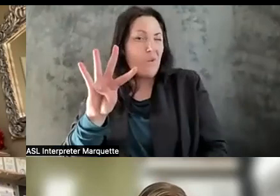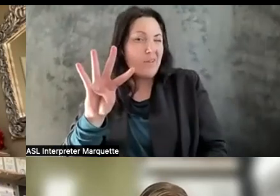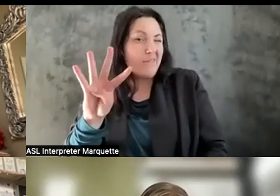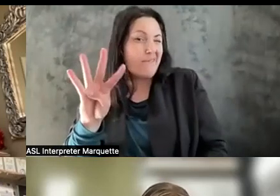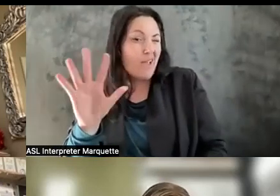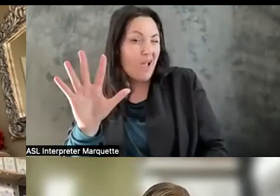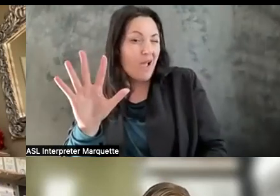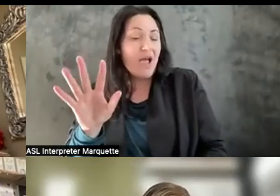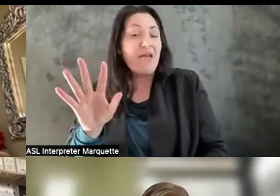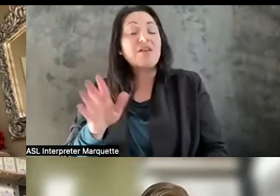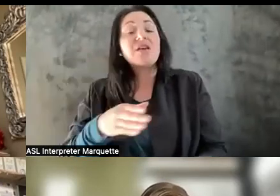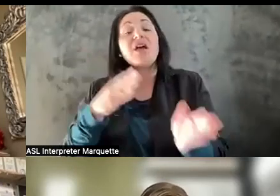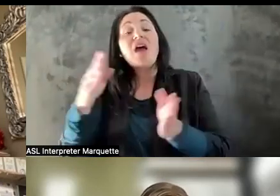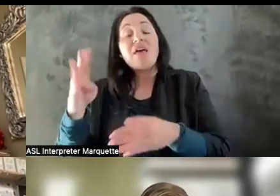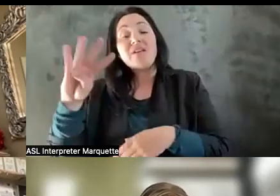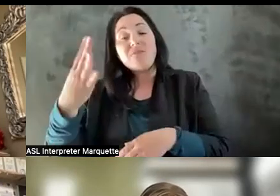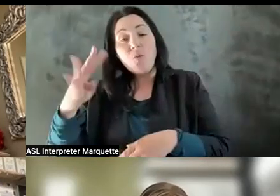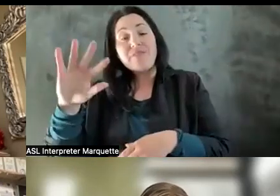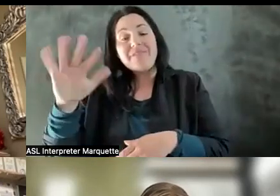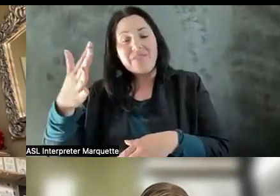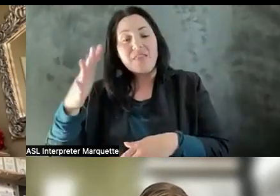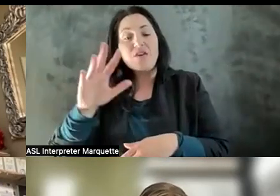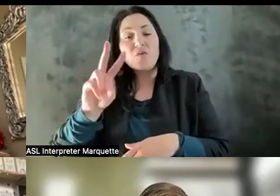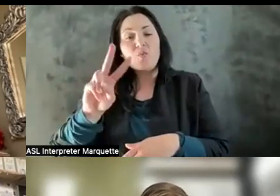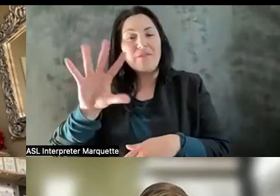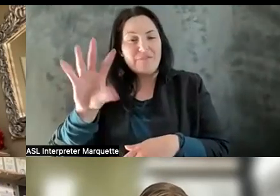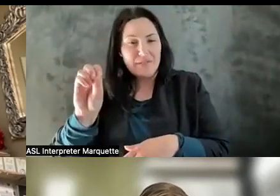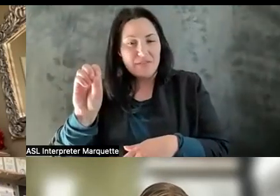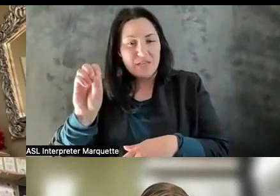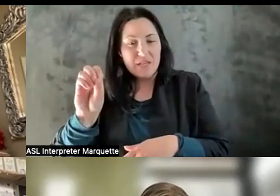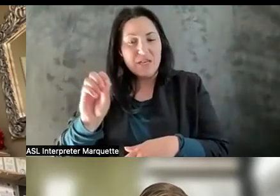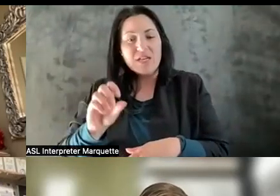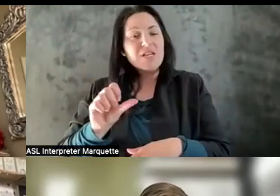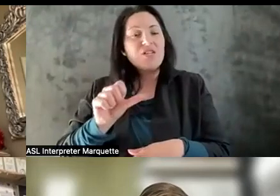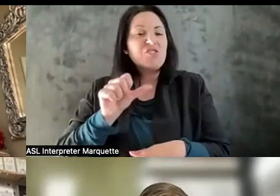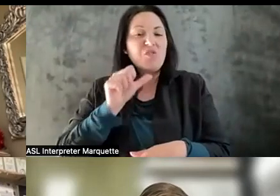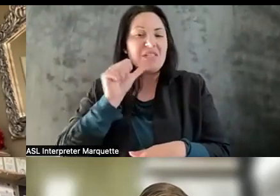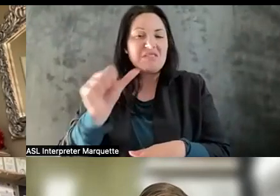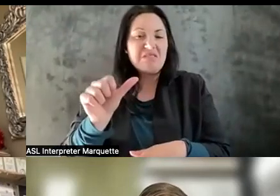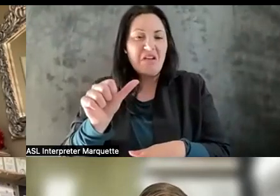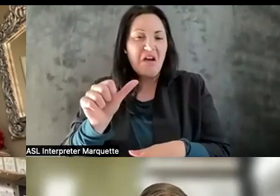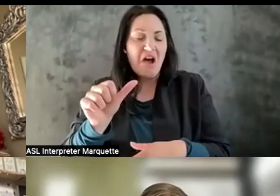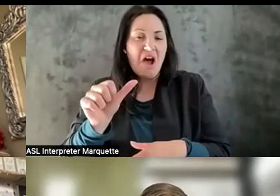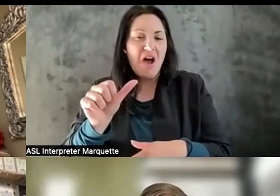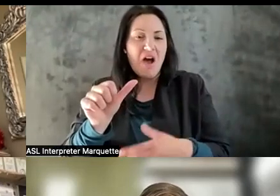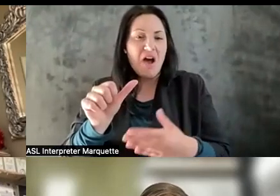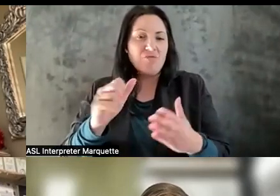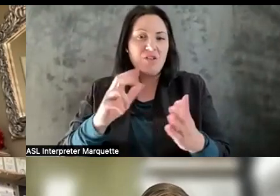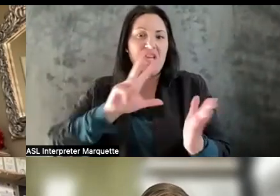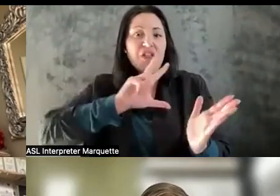2:45, and then fourth and fifth at 2:50. So it's not that much of a stagger when